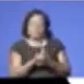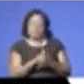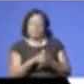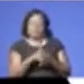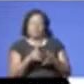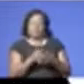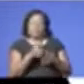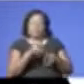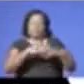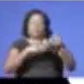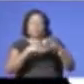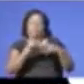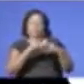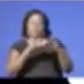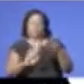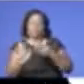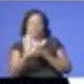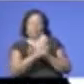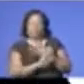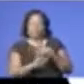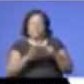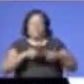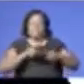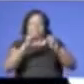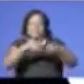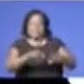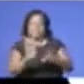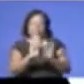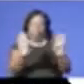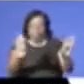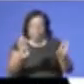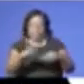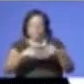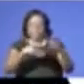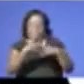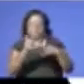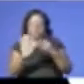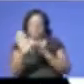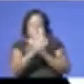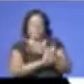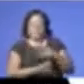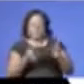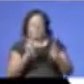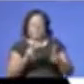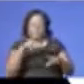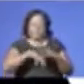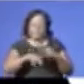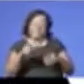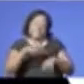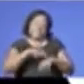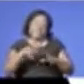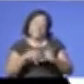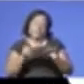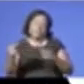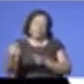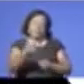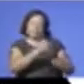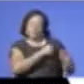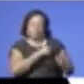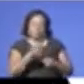to protect constituents in times of storms. We admonish for roads to be paved to